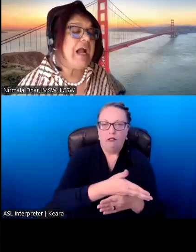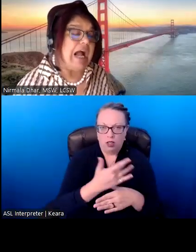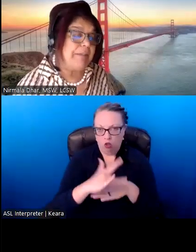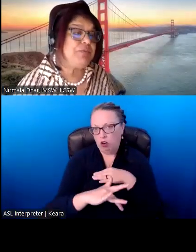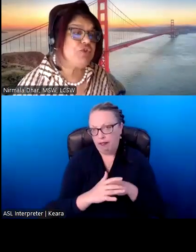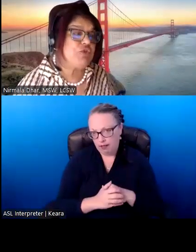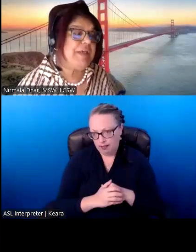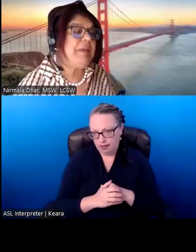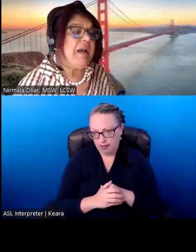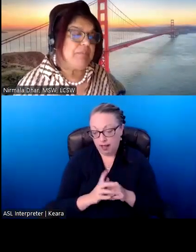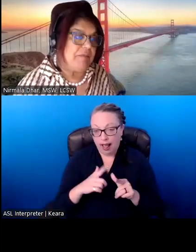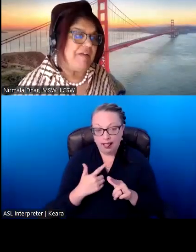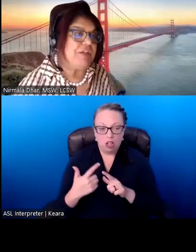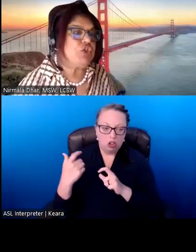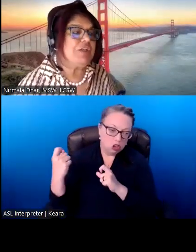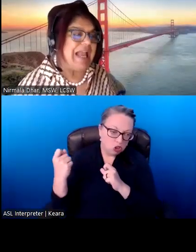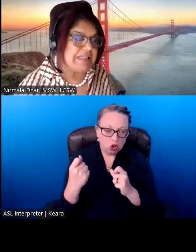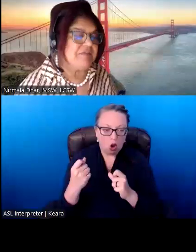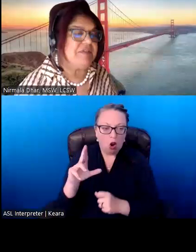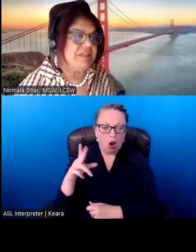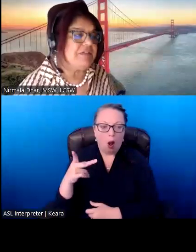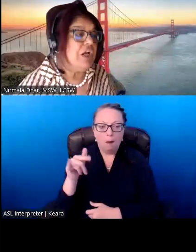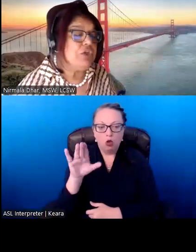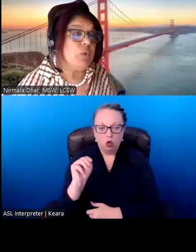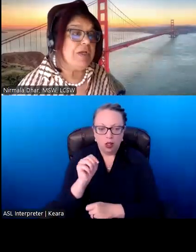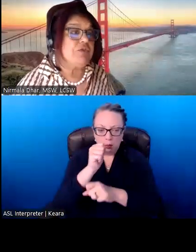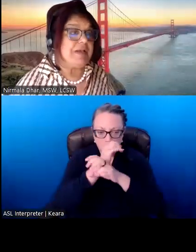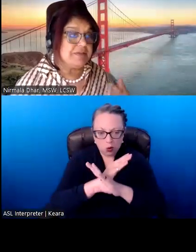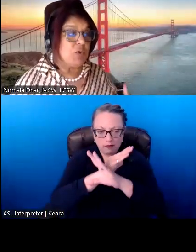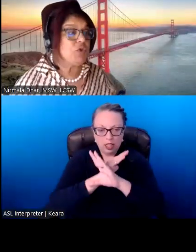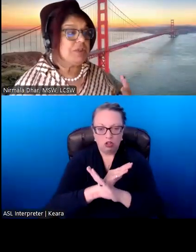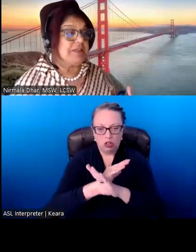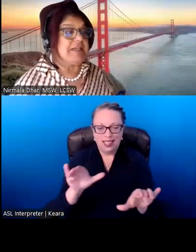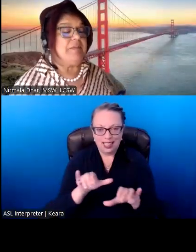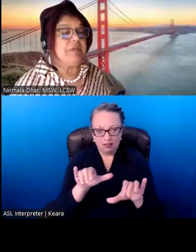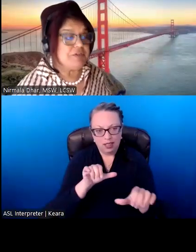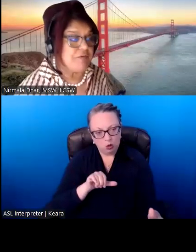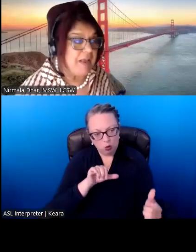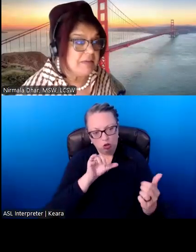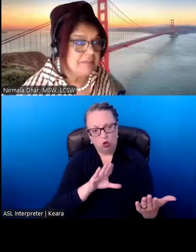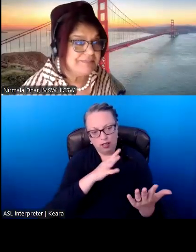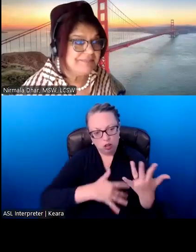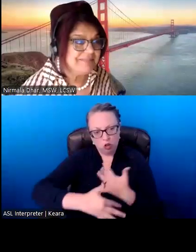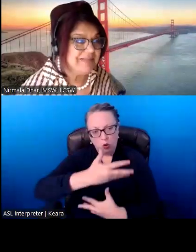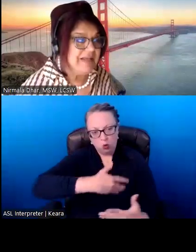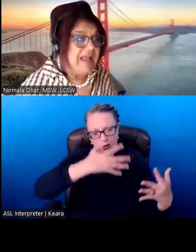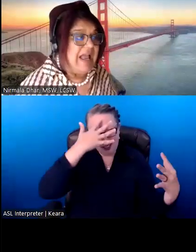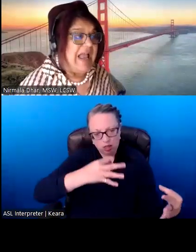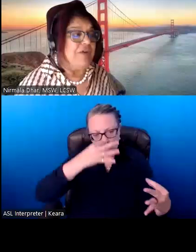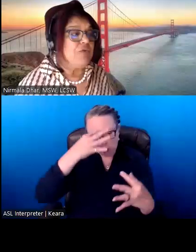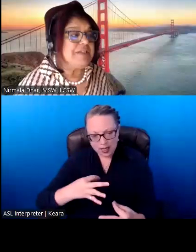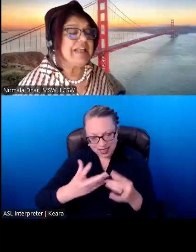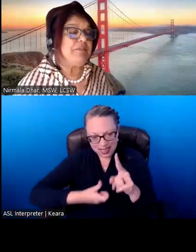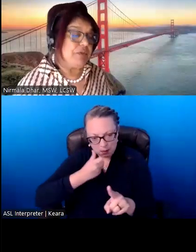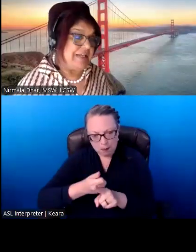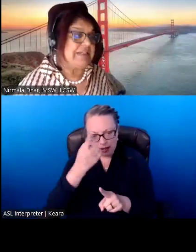strong upstream prevention activities to address social determinants of health